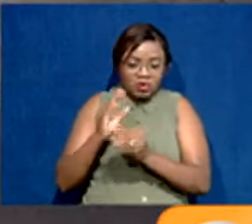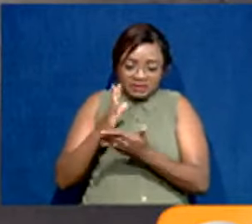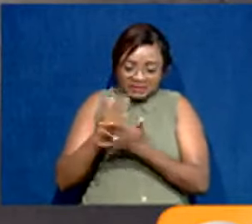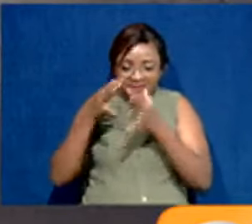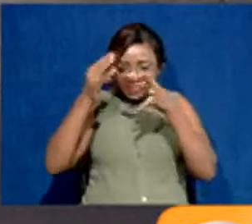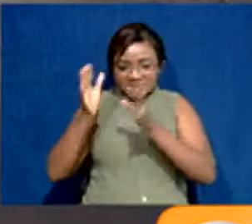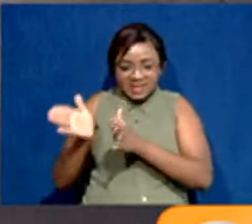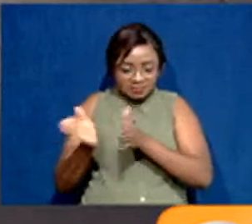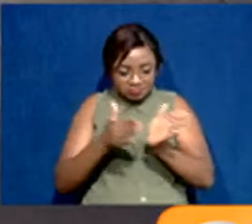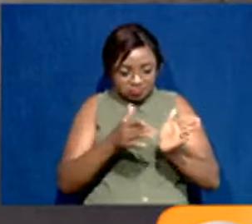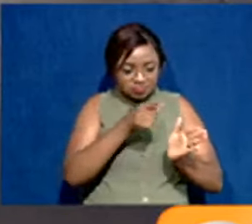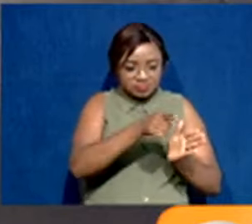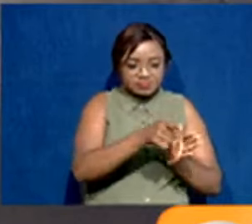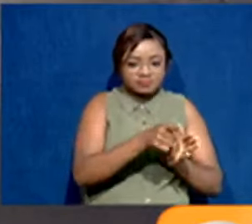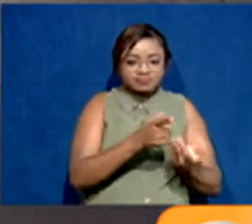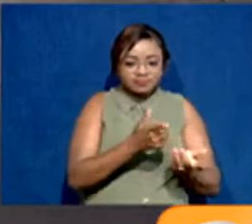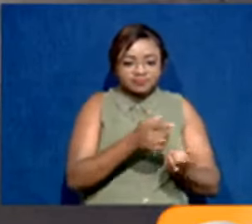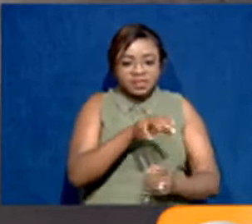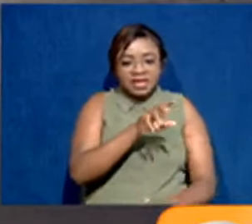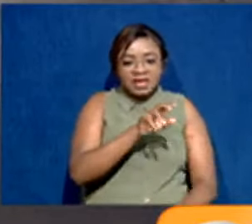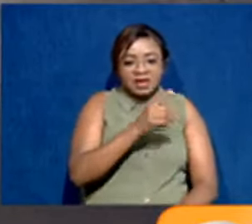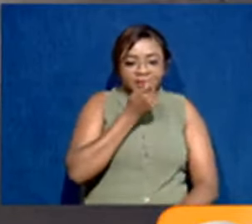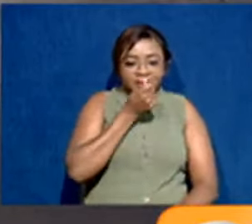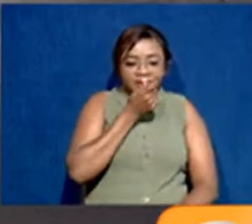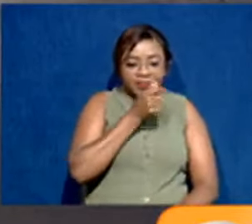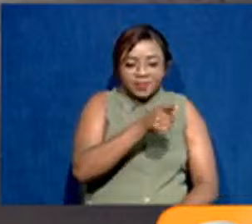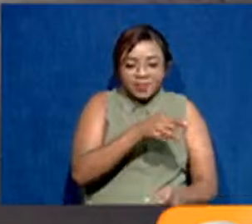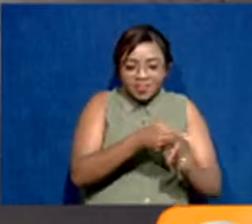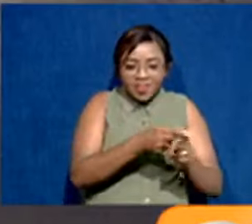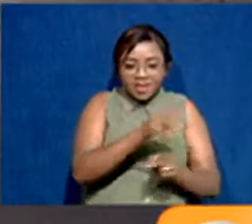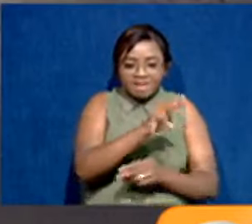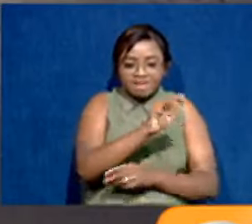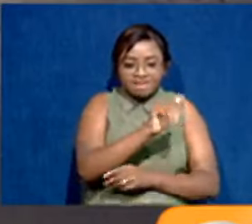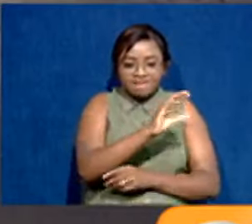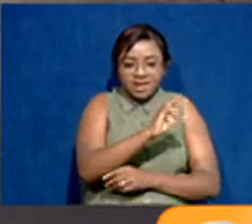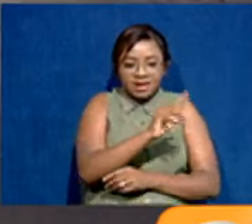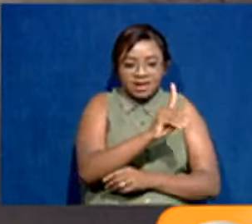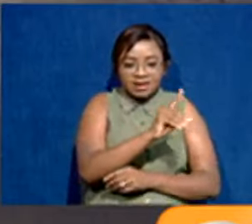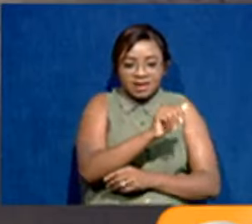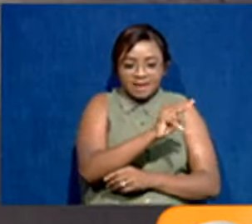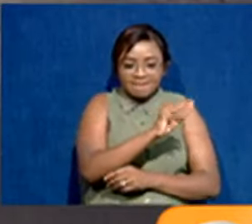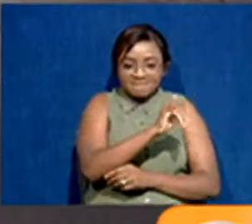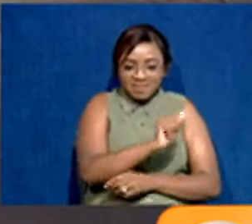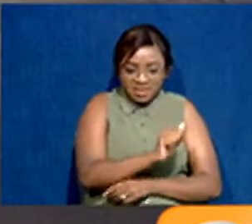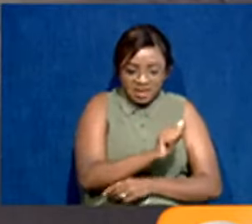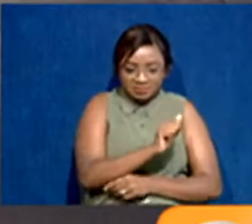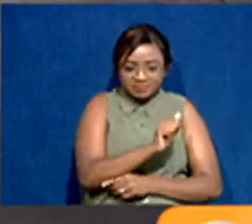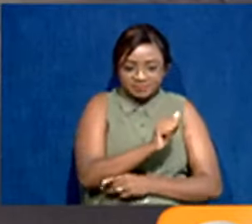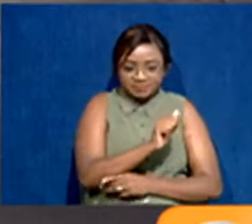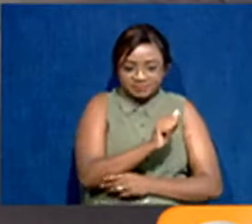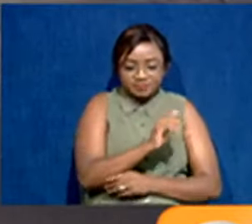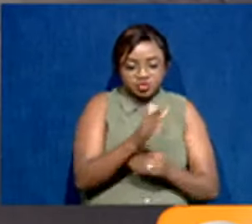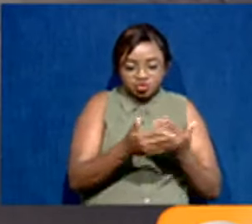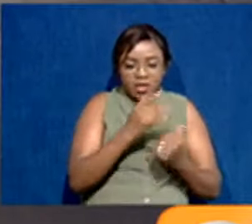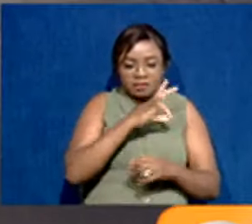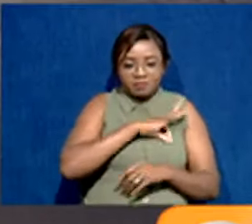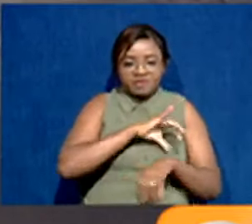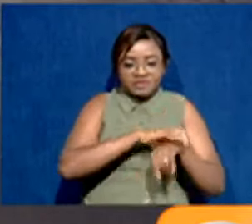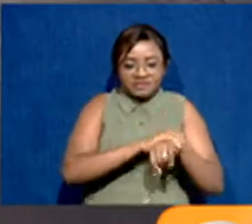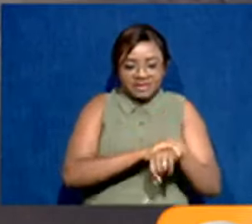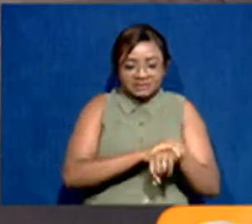tried alternative cash crop farming to supplement their dwindling incomes. Now, one of the alternatives was macadamia